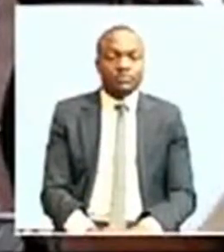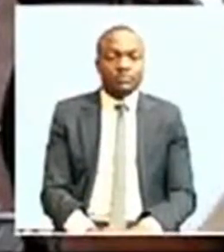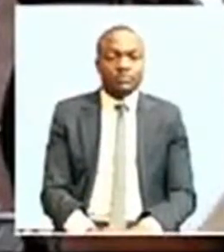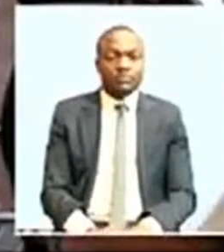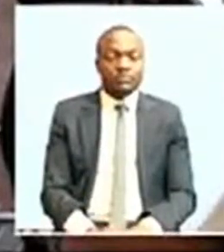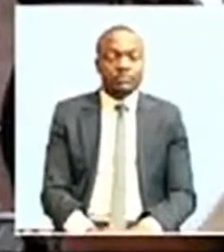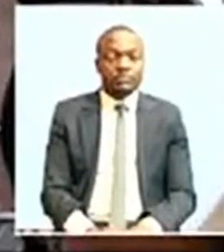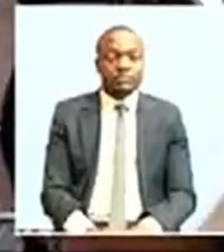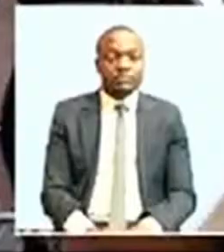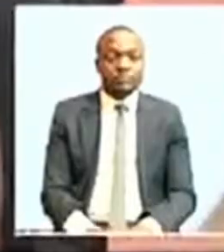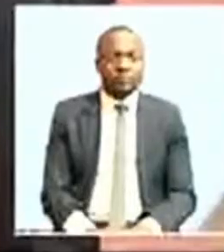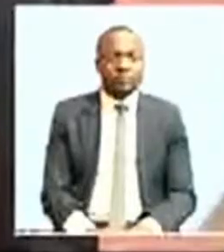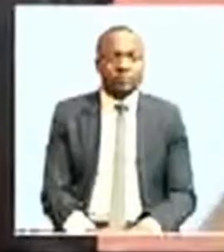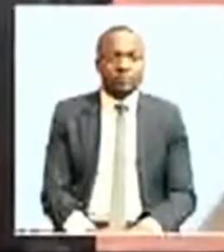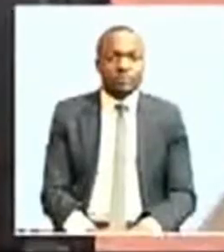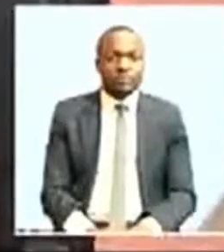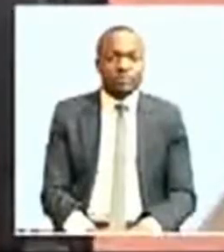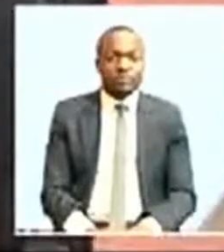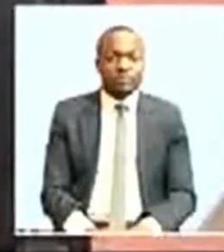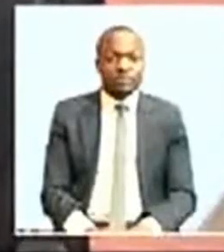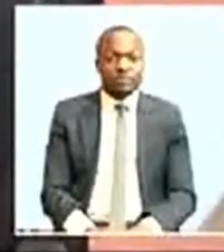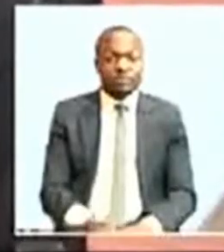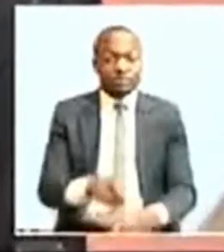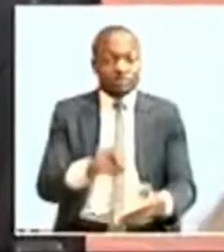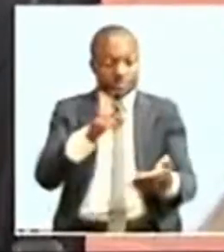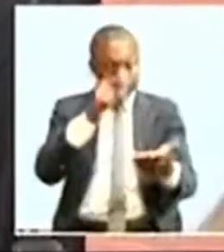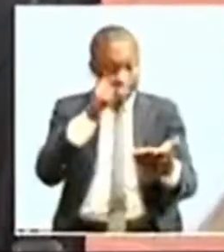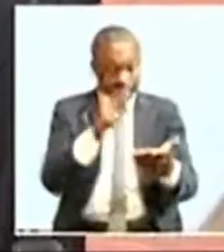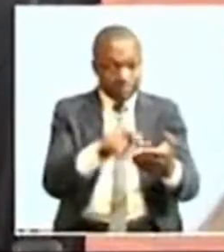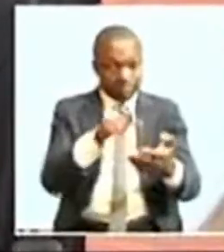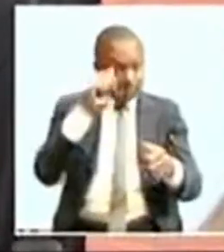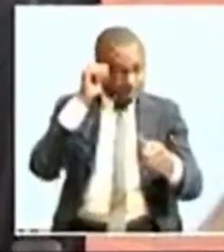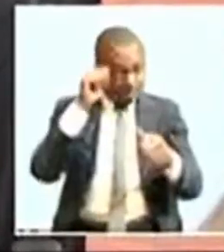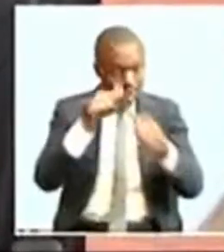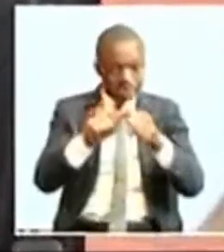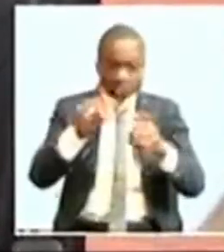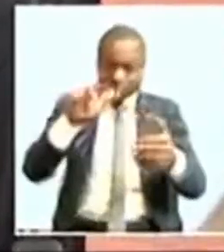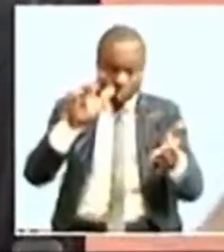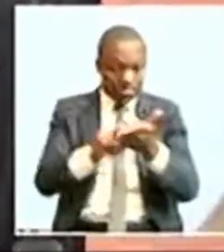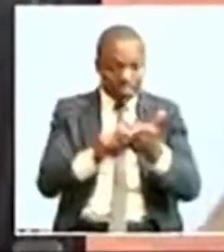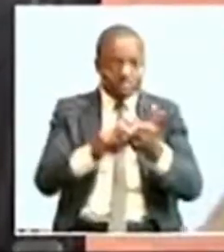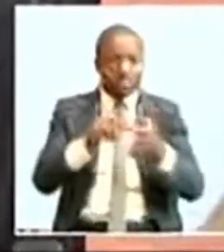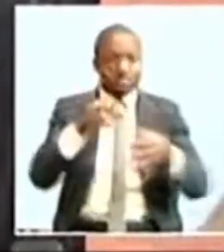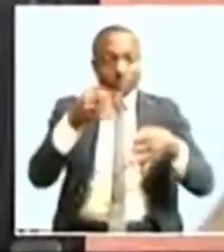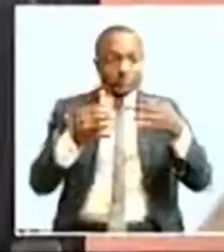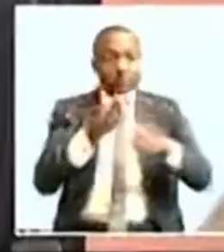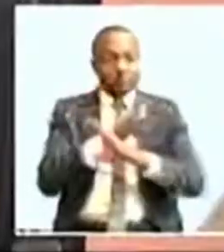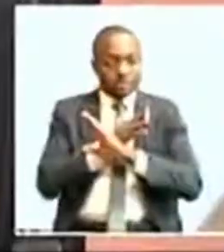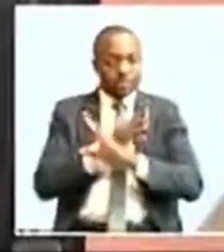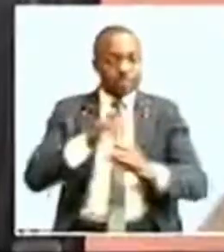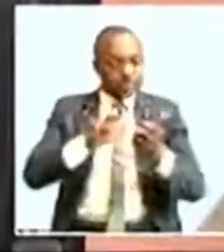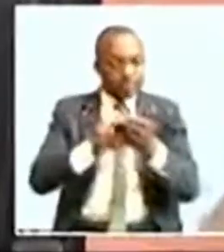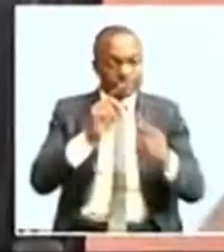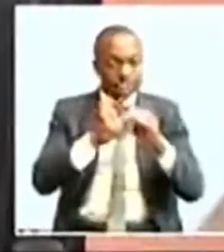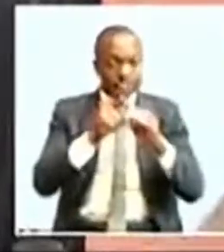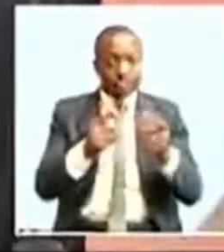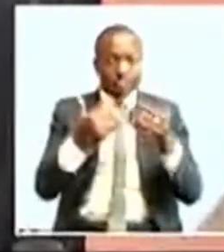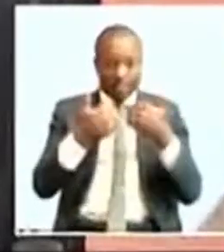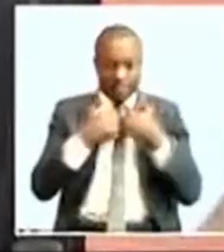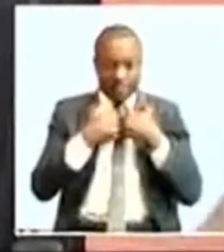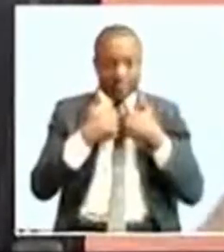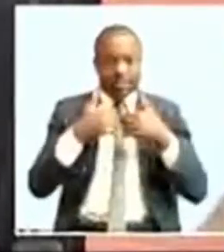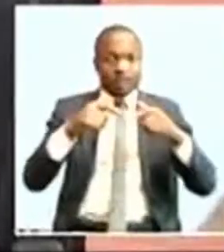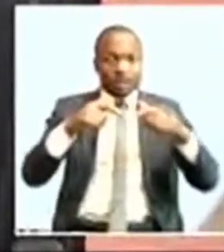I take it that this agreement is going to be signed, if it is signed by Zambia, but we have water bodies,